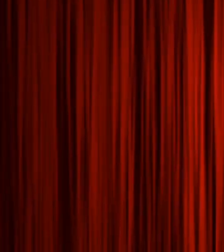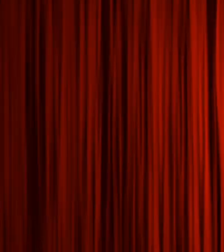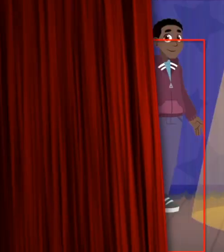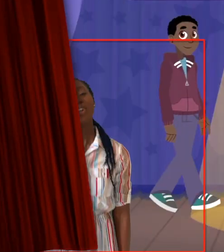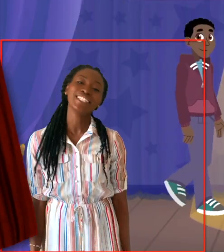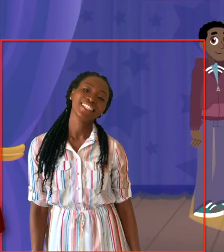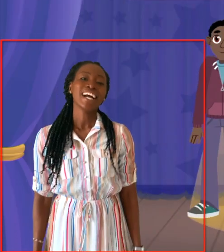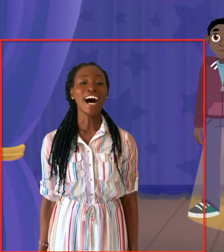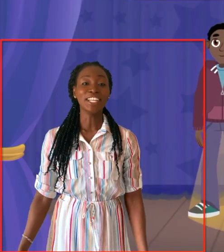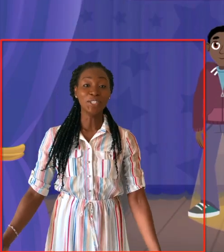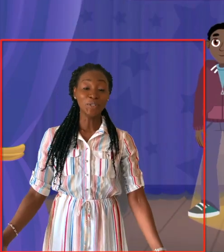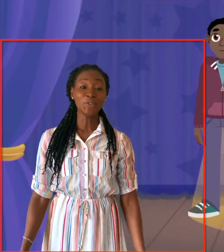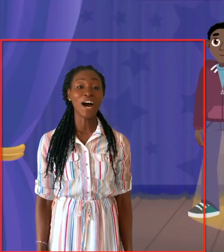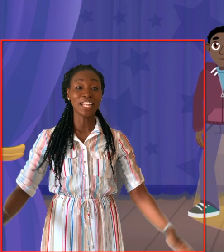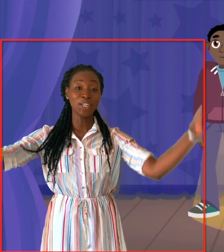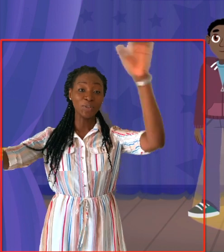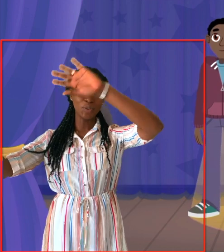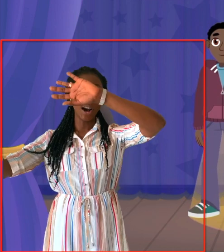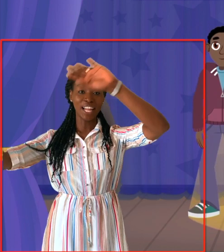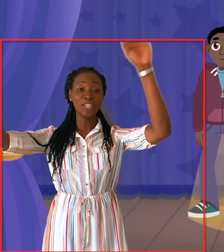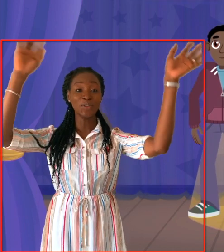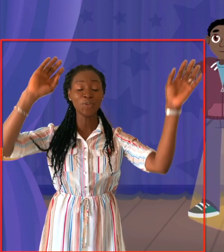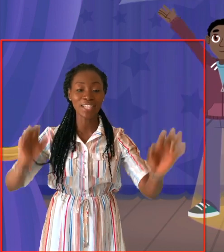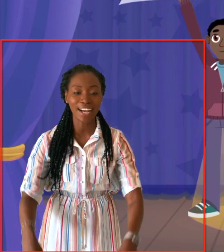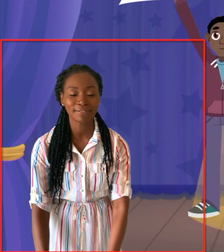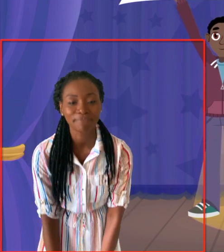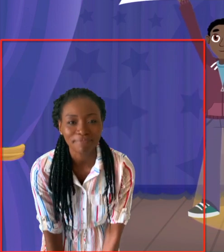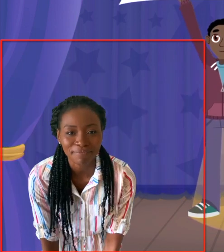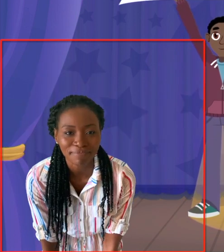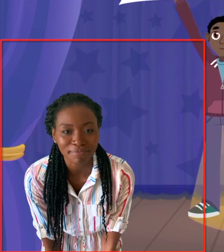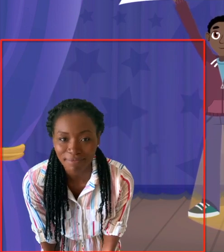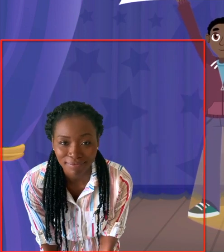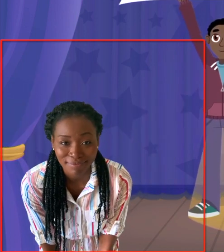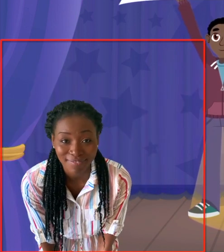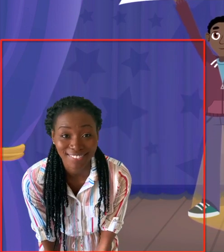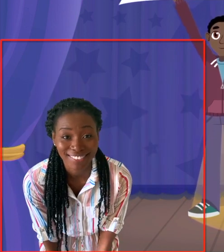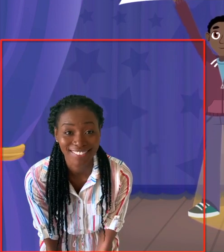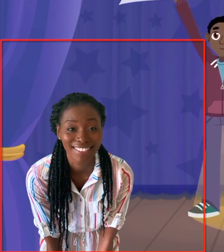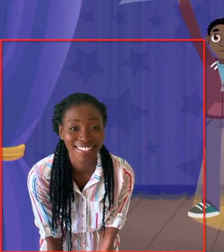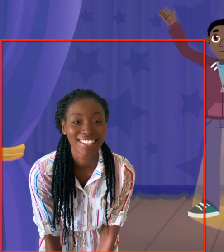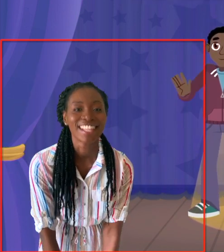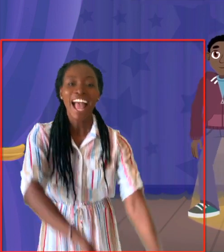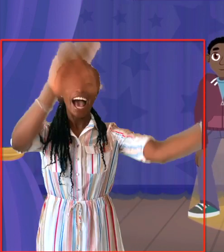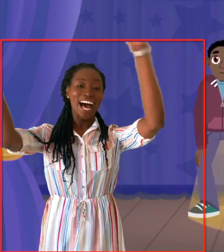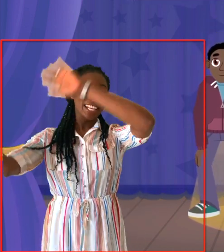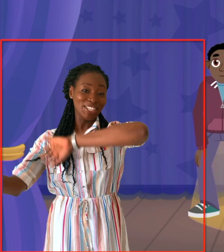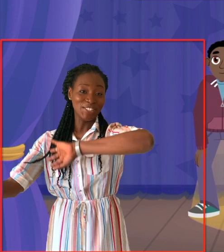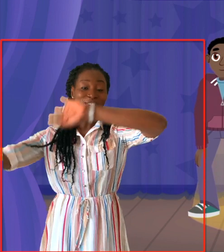Yay! Hallelujah, hallelujah, hallelujah, hallelujah. Let's praise the